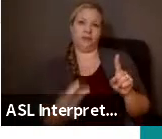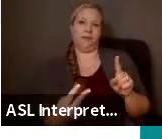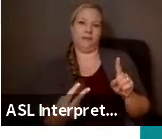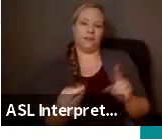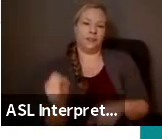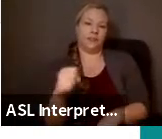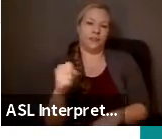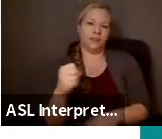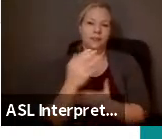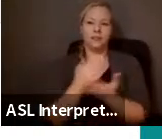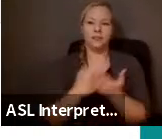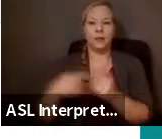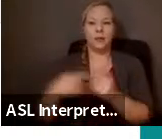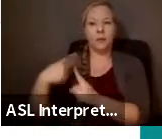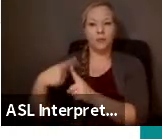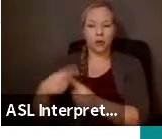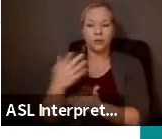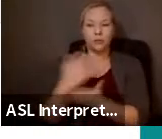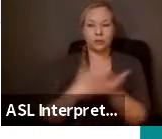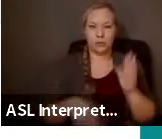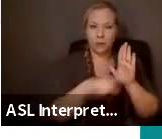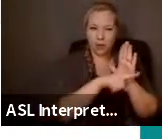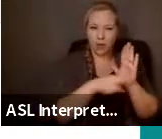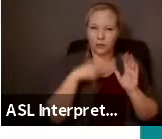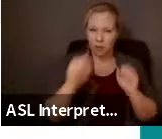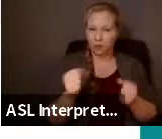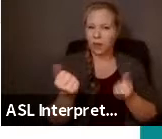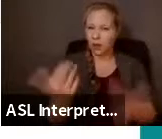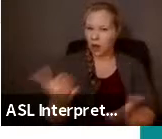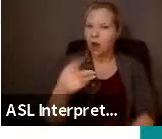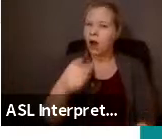and cons, some considerations as we go.